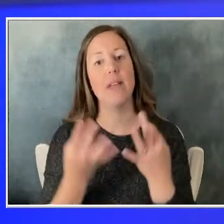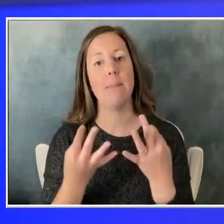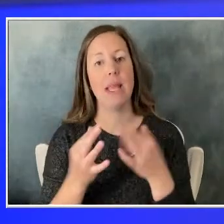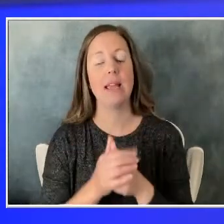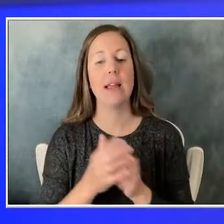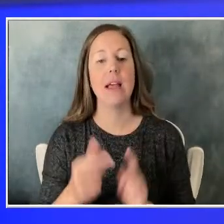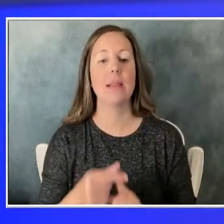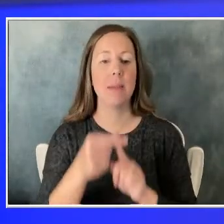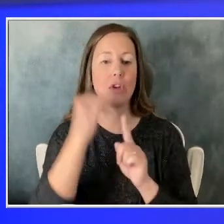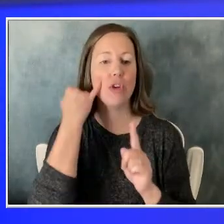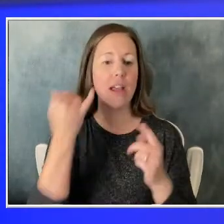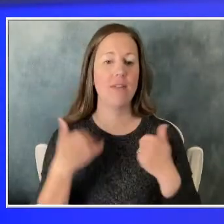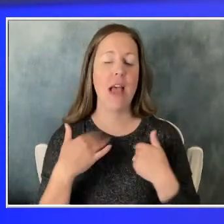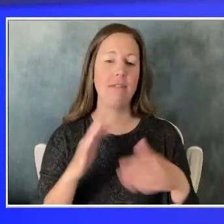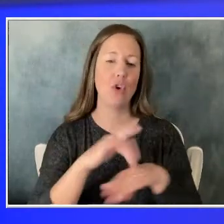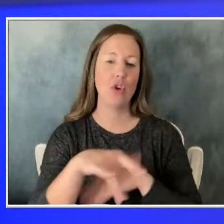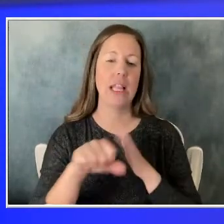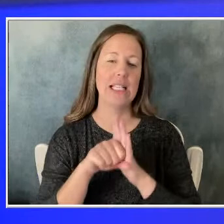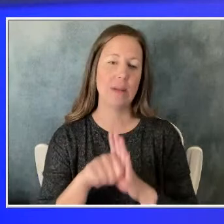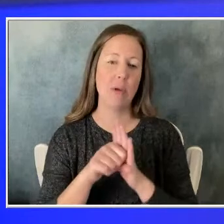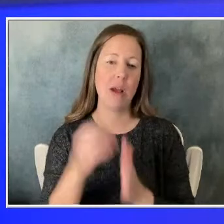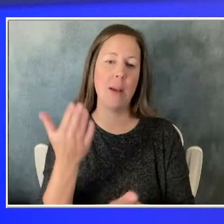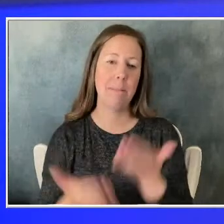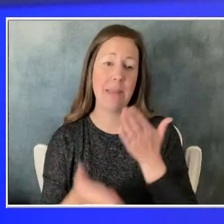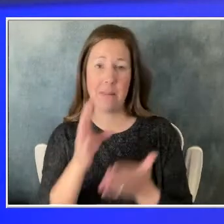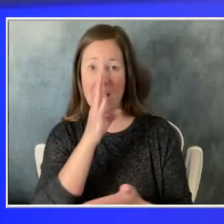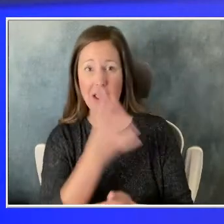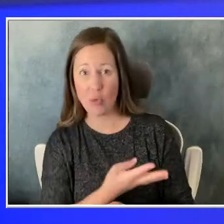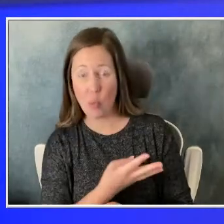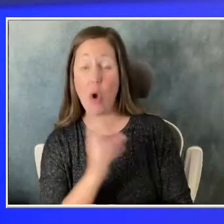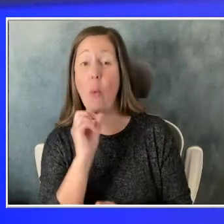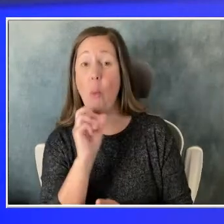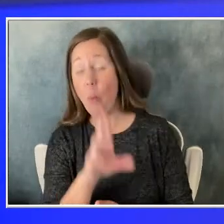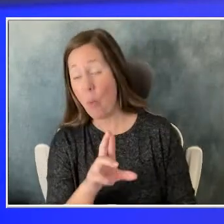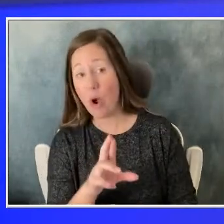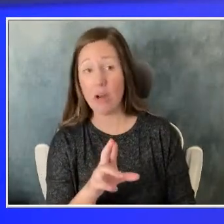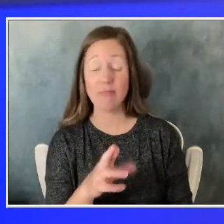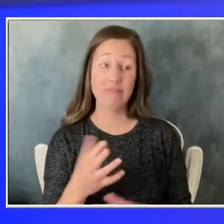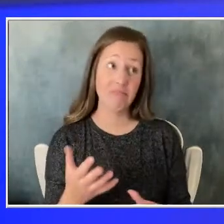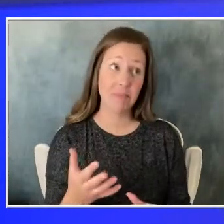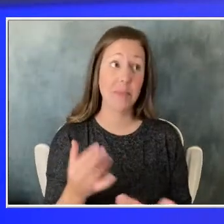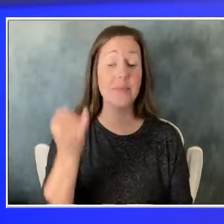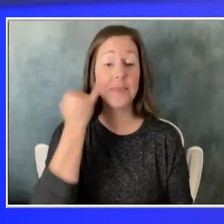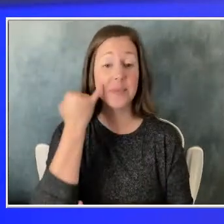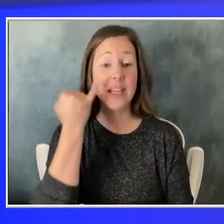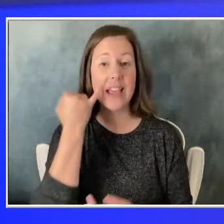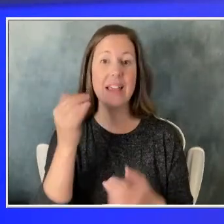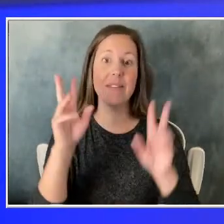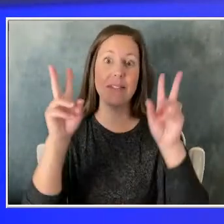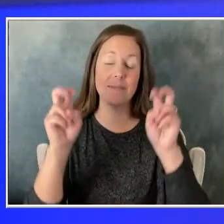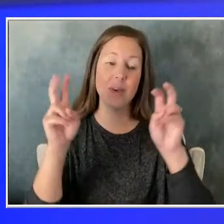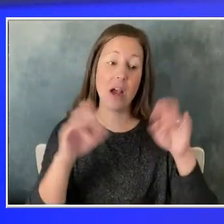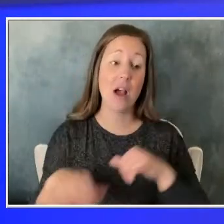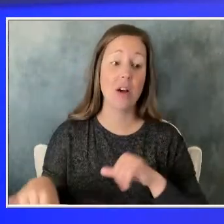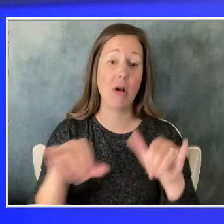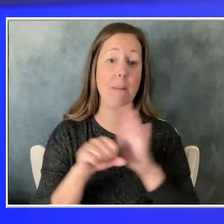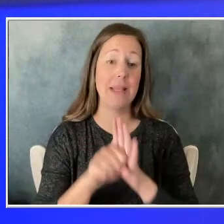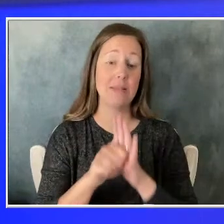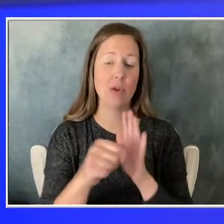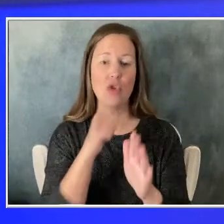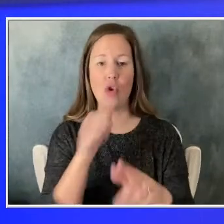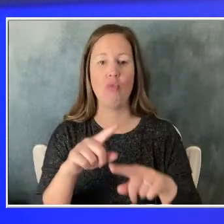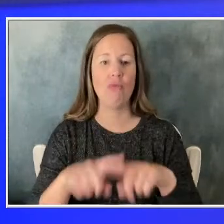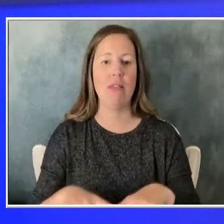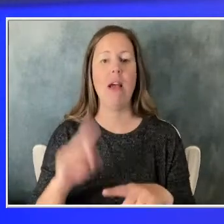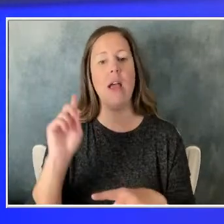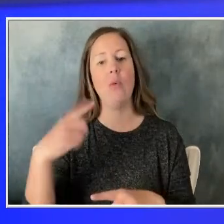early symptoms, maybe ignored or consider as a common symptoms. Don't rely on it. Looking at your medical attention